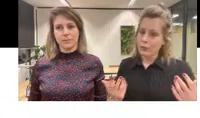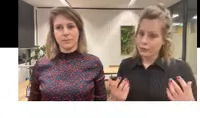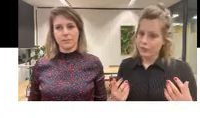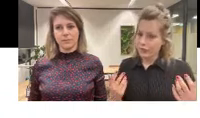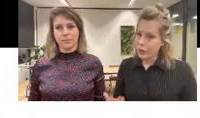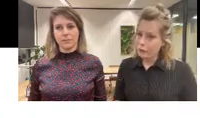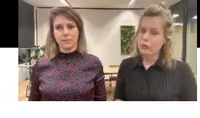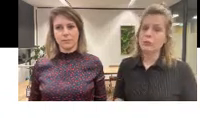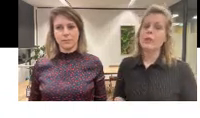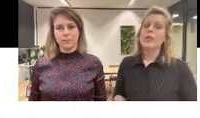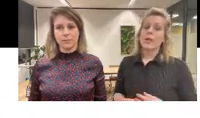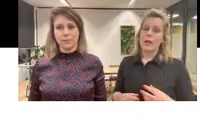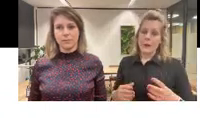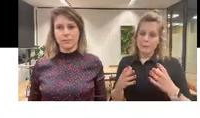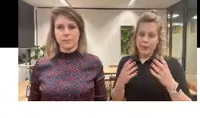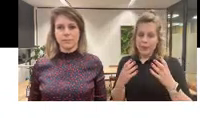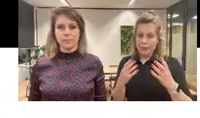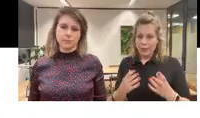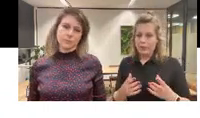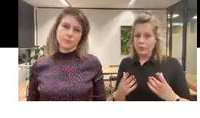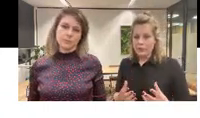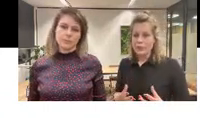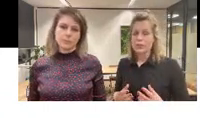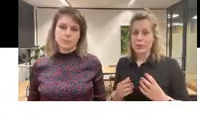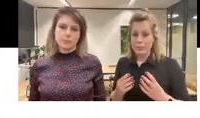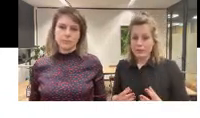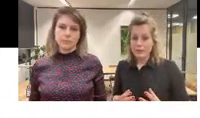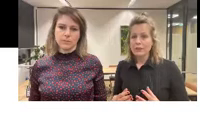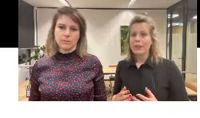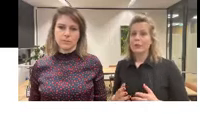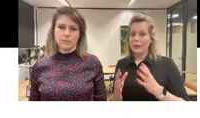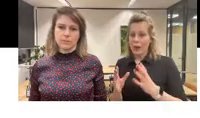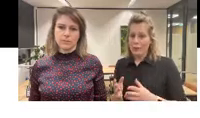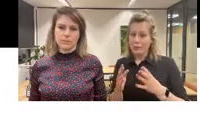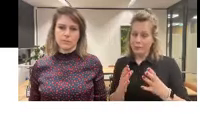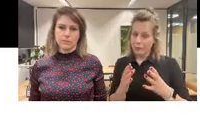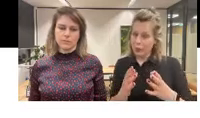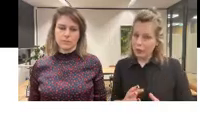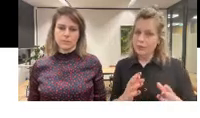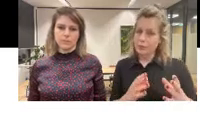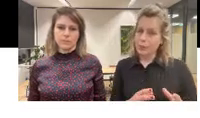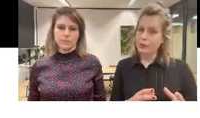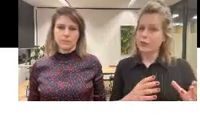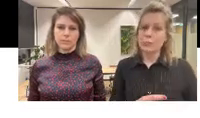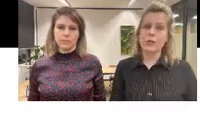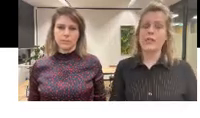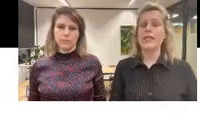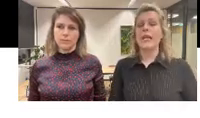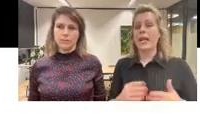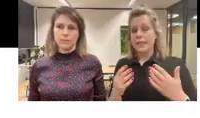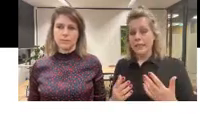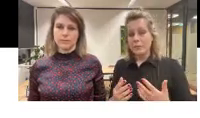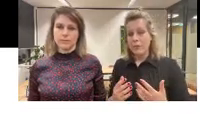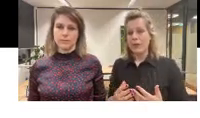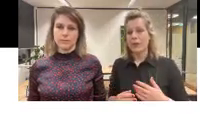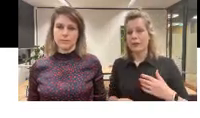is offered in the afternoon. The results are better when you offer the prolonged exposure in the morning